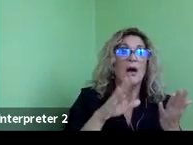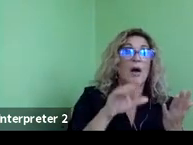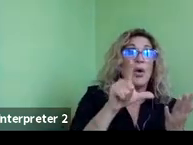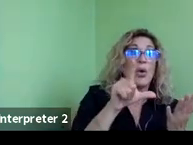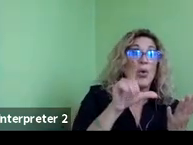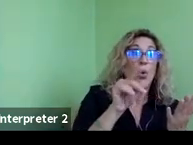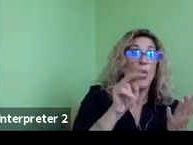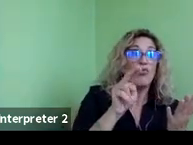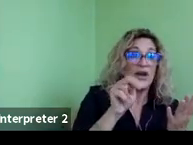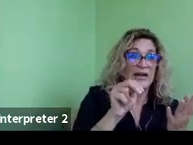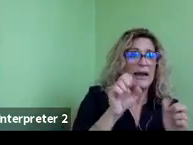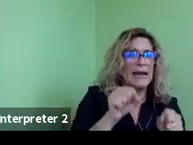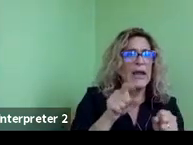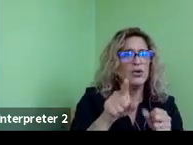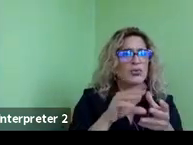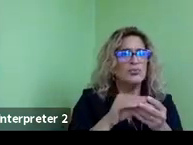minors?